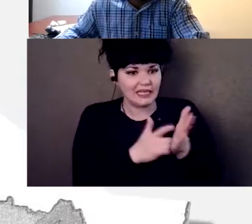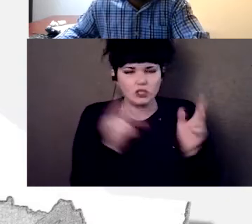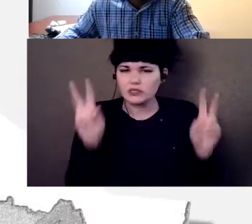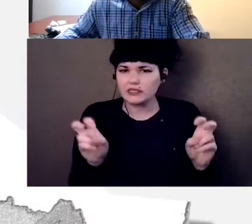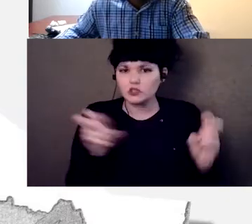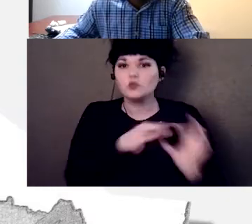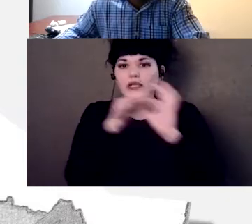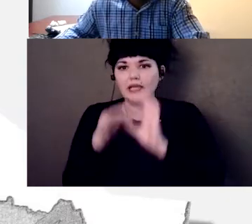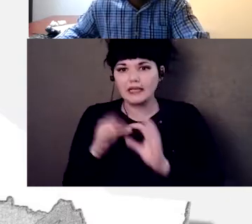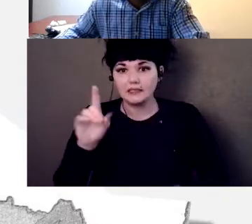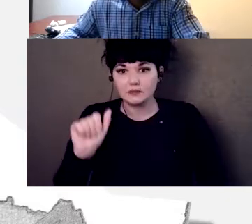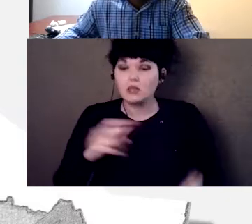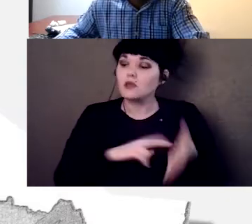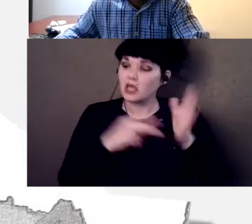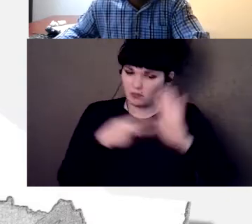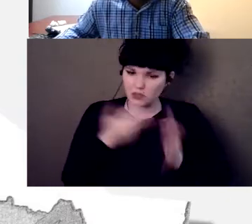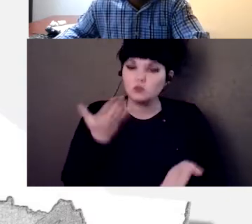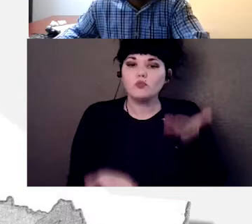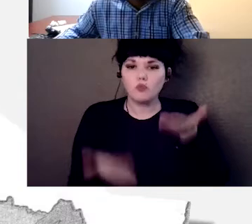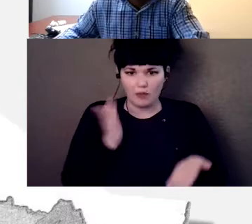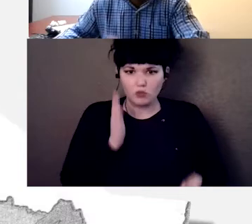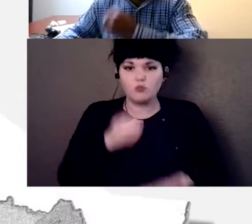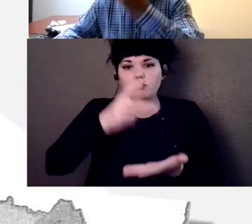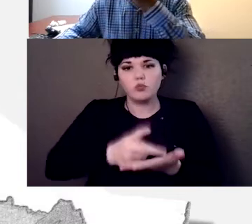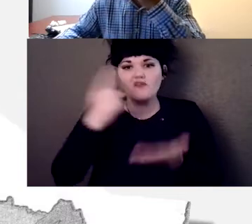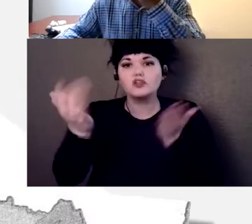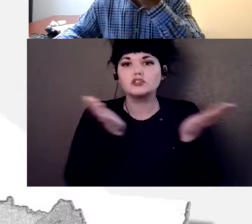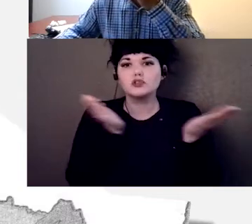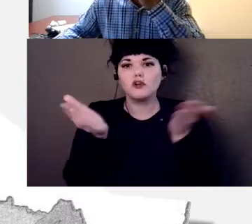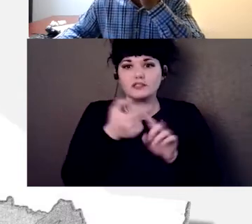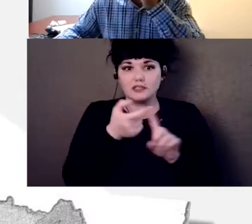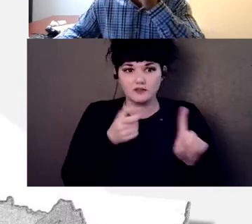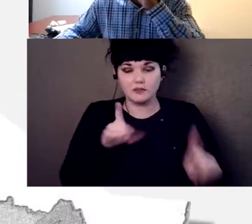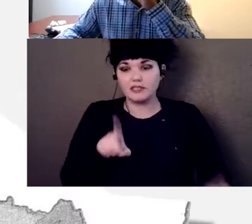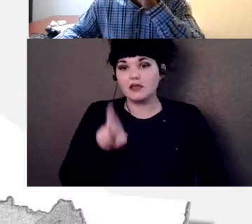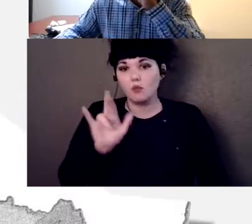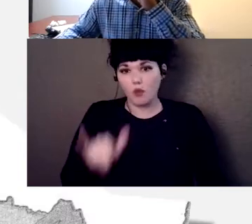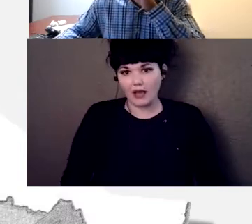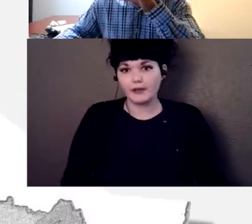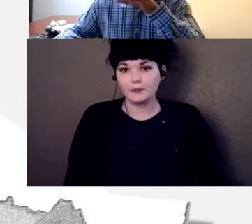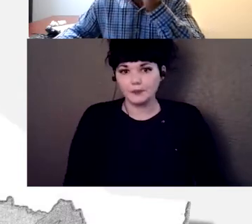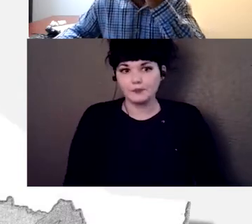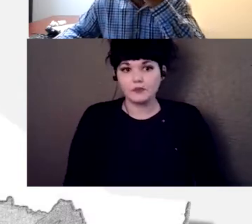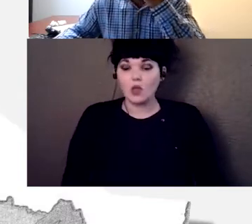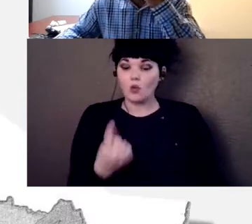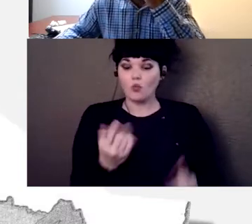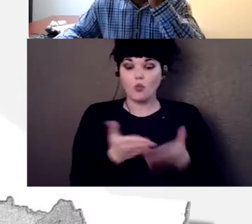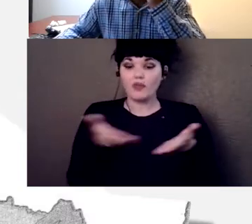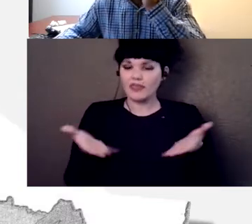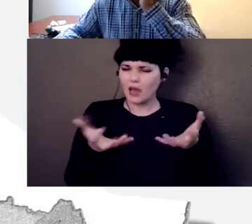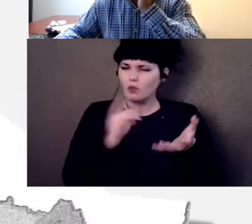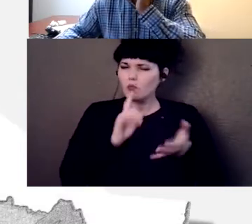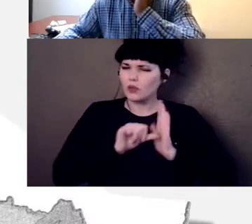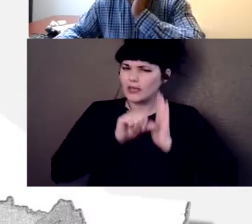likely eligible to receive services from DRNY. And one of the things that I want to stress is